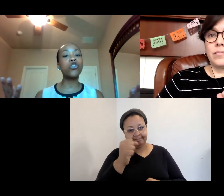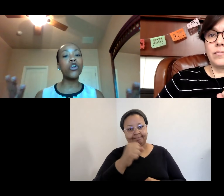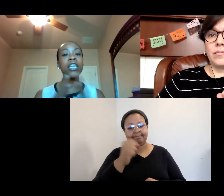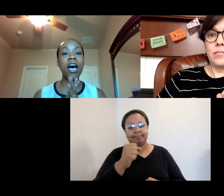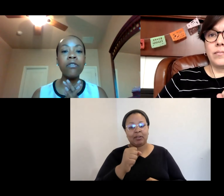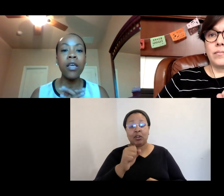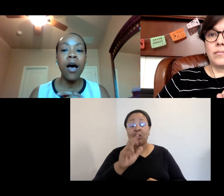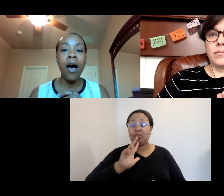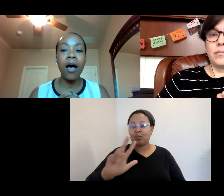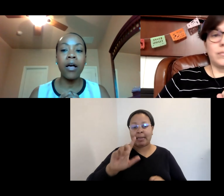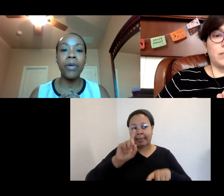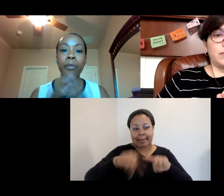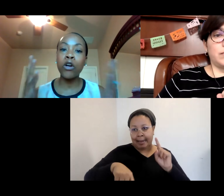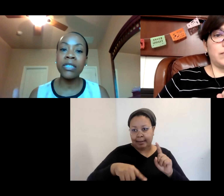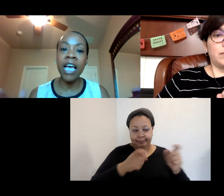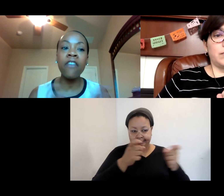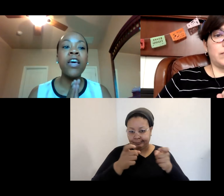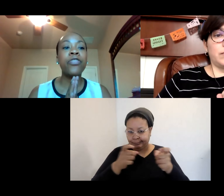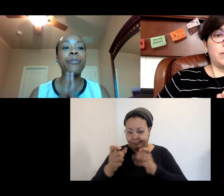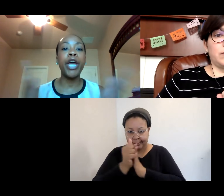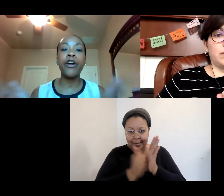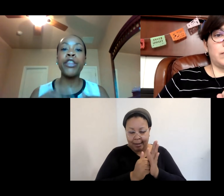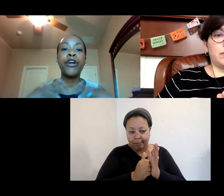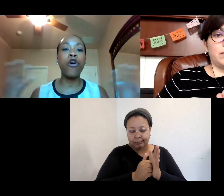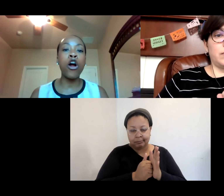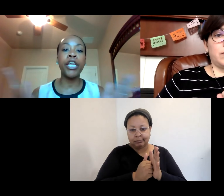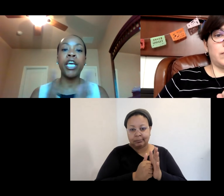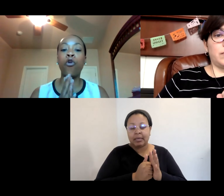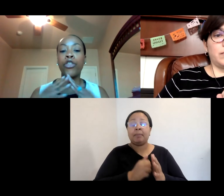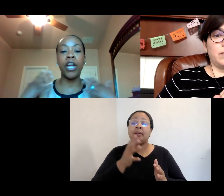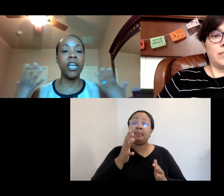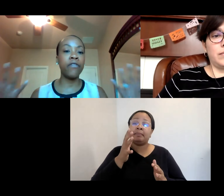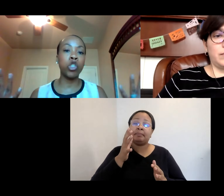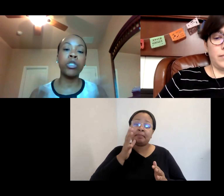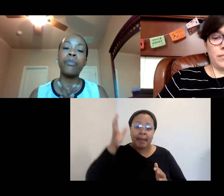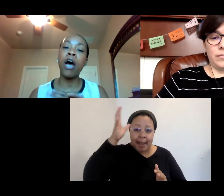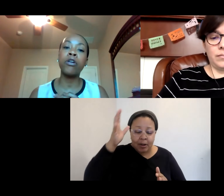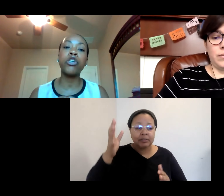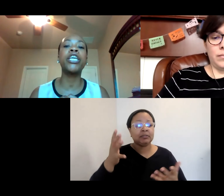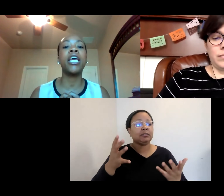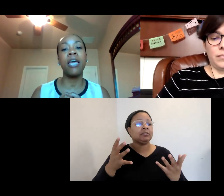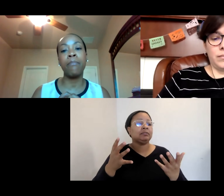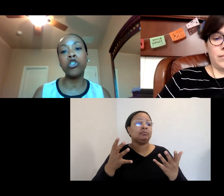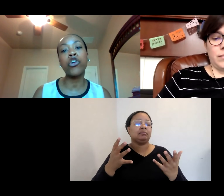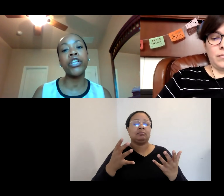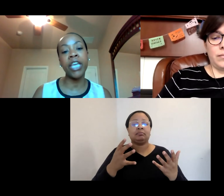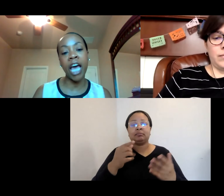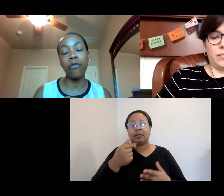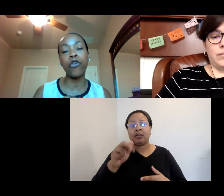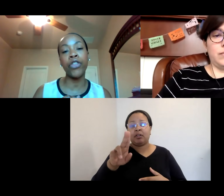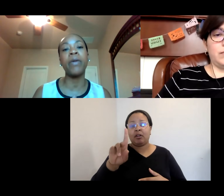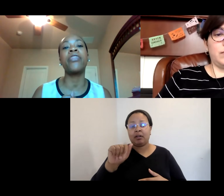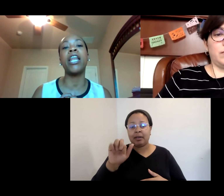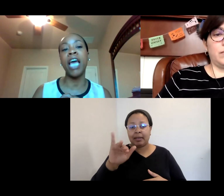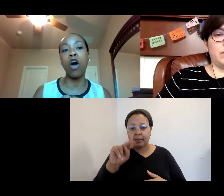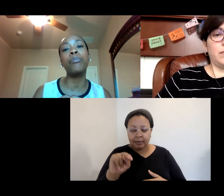cannot administer the account, him or herself, their parent, their guardian, or the individual with the power of attorney can administer the account